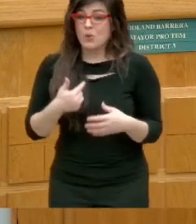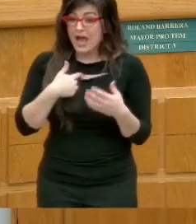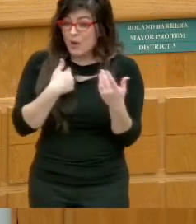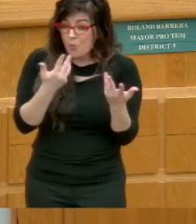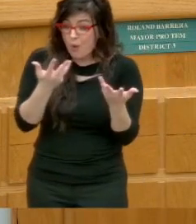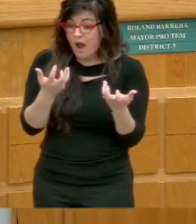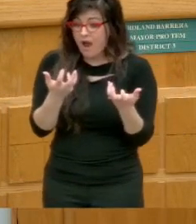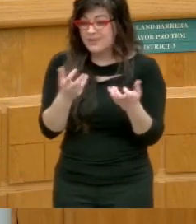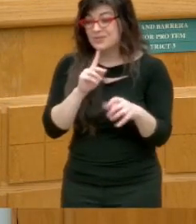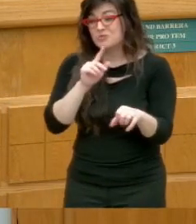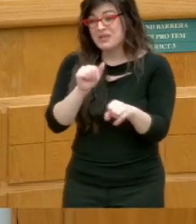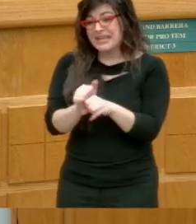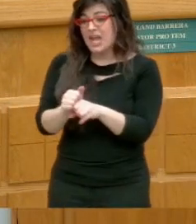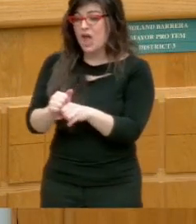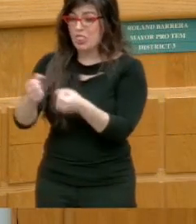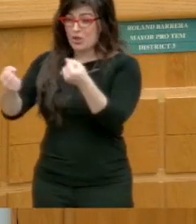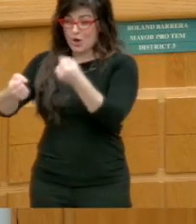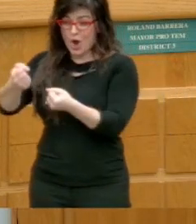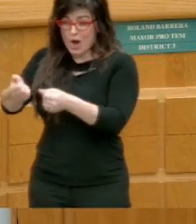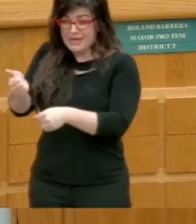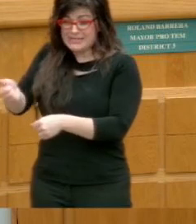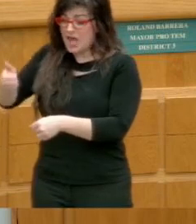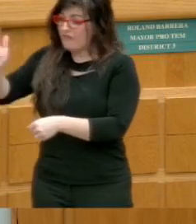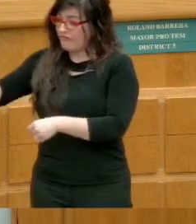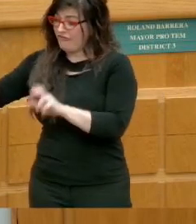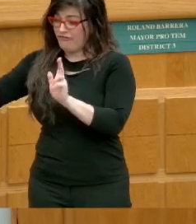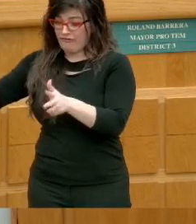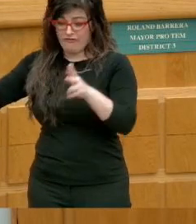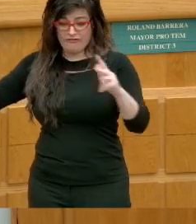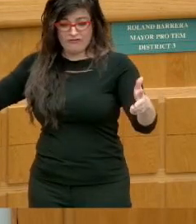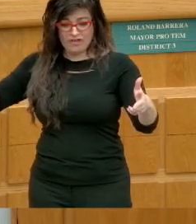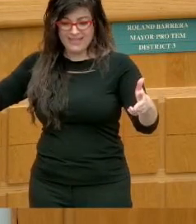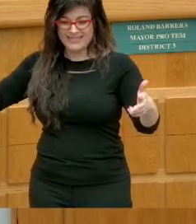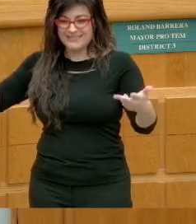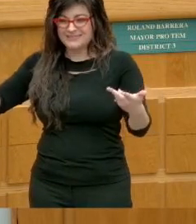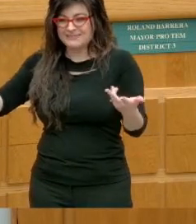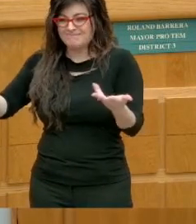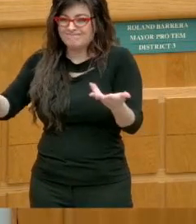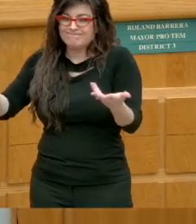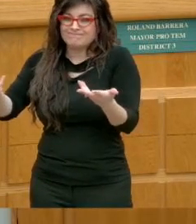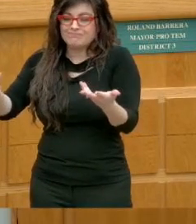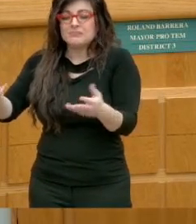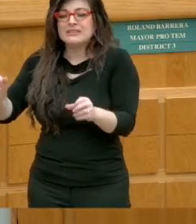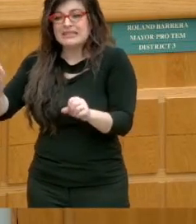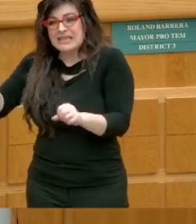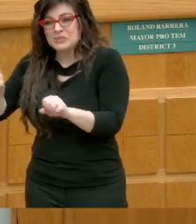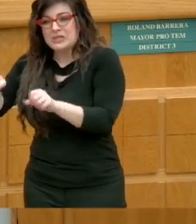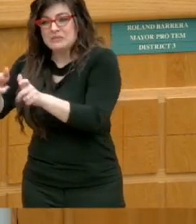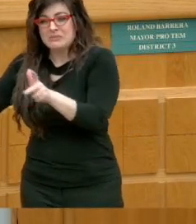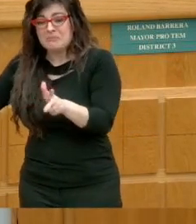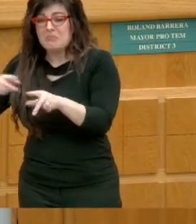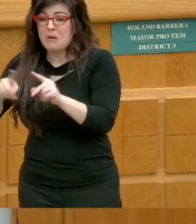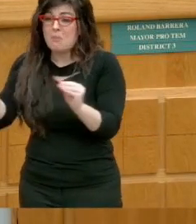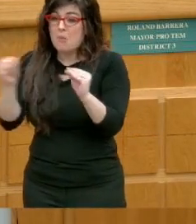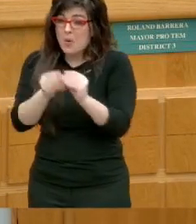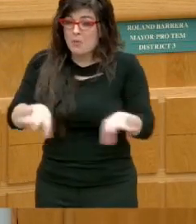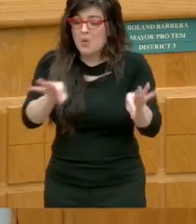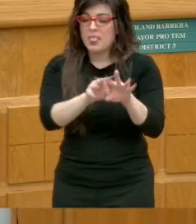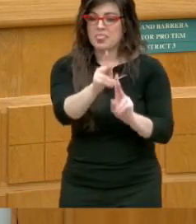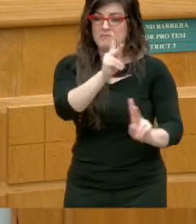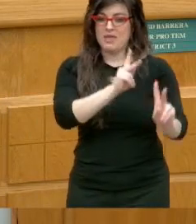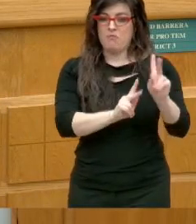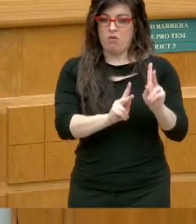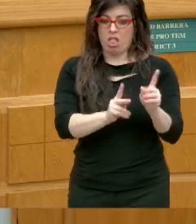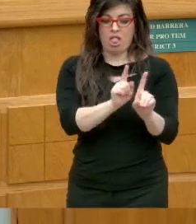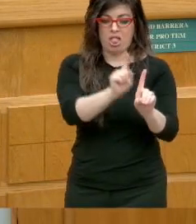cars and more about the people. What I want is when the people get out of the cars to social distance. And what I'd really like is to have